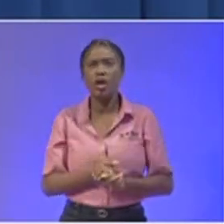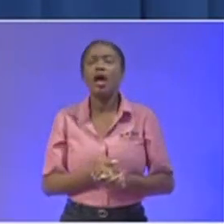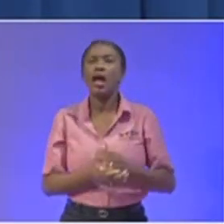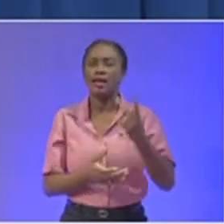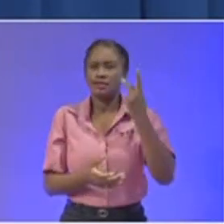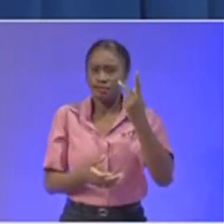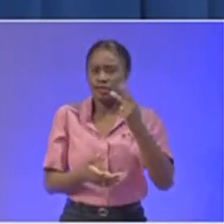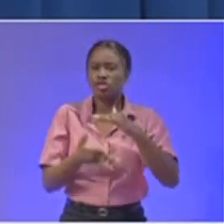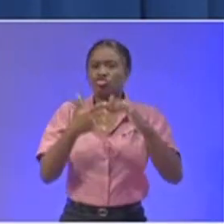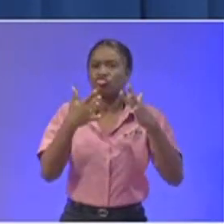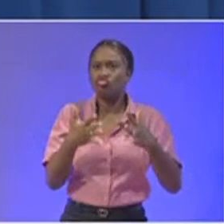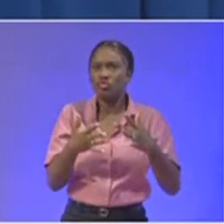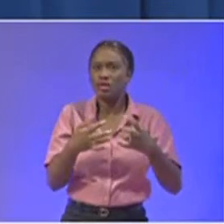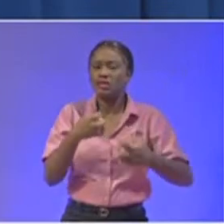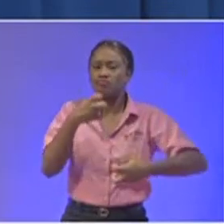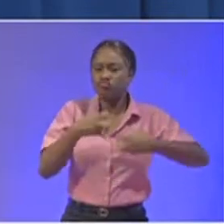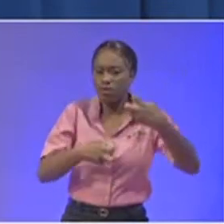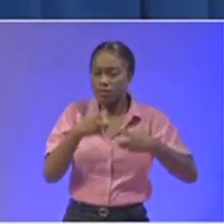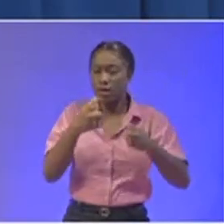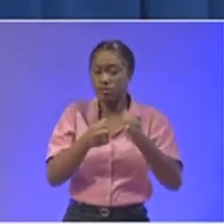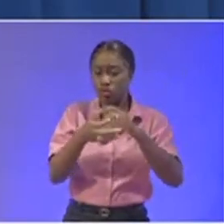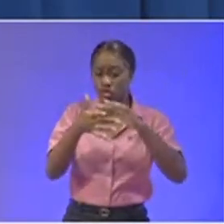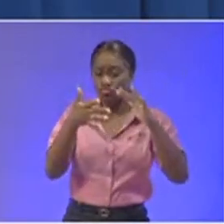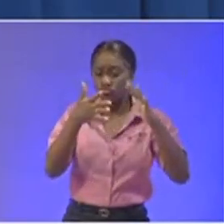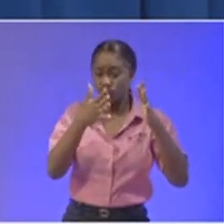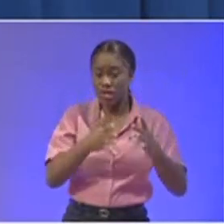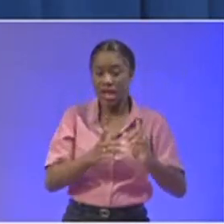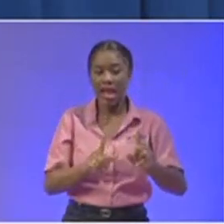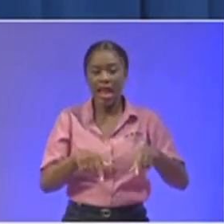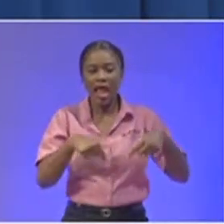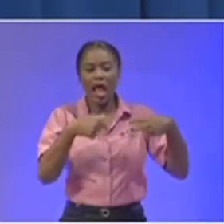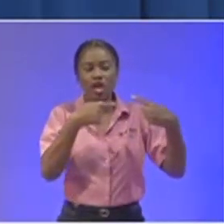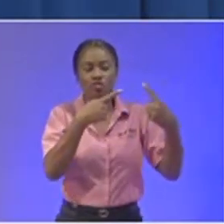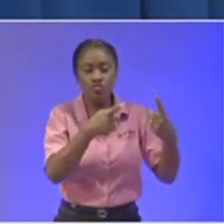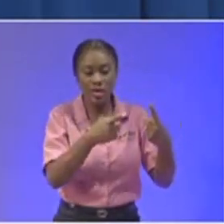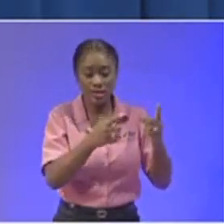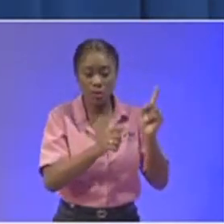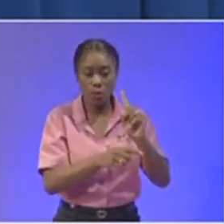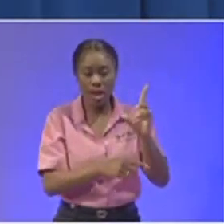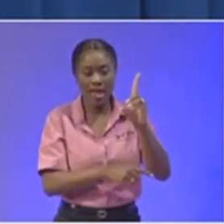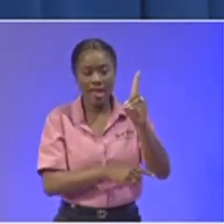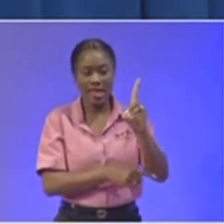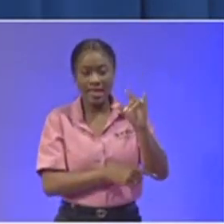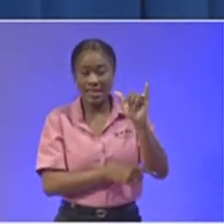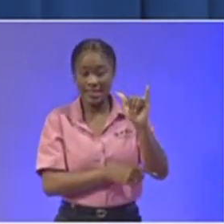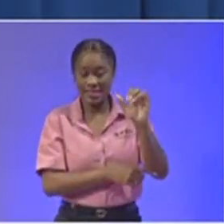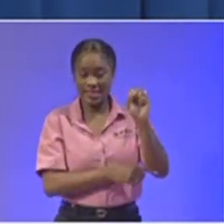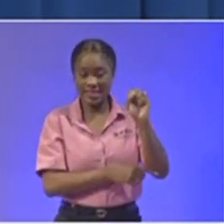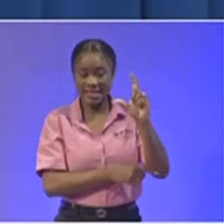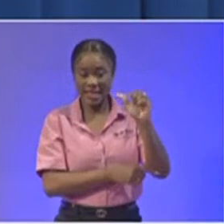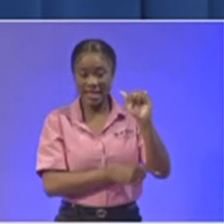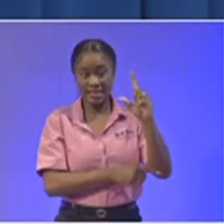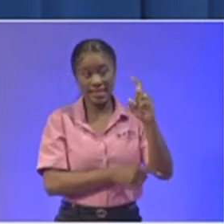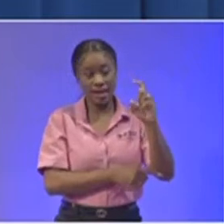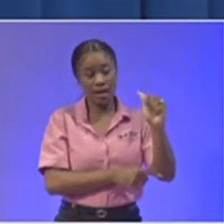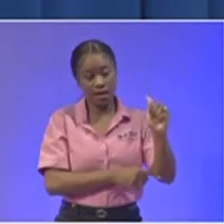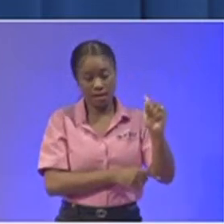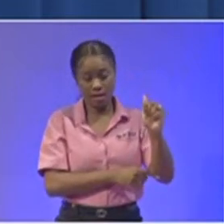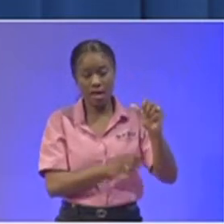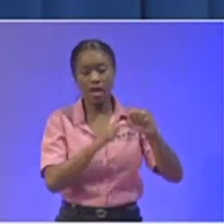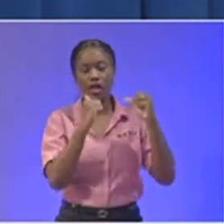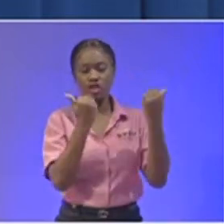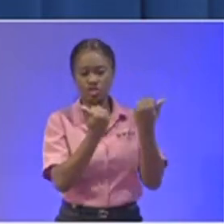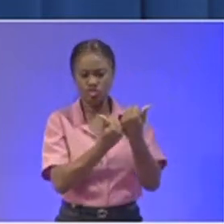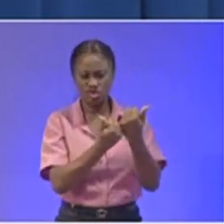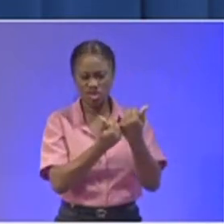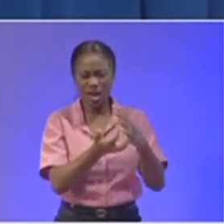with reading. I went to the Dyslexia Association, and I took all of their courses that they had there to work with students who are challenged with reading. You